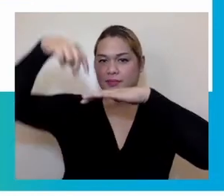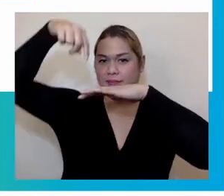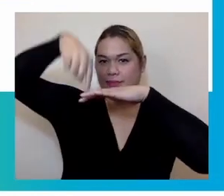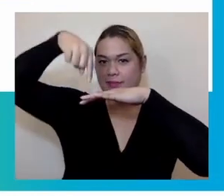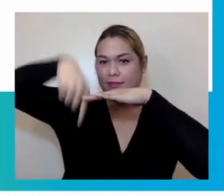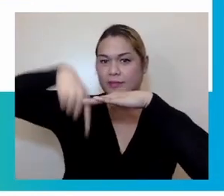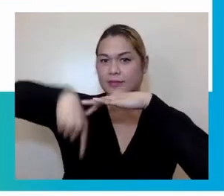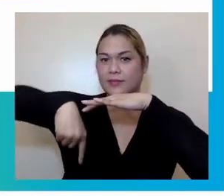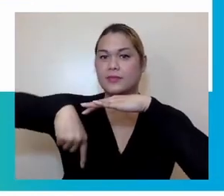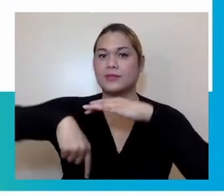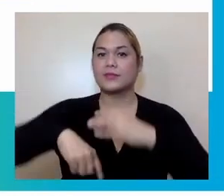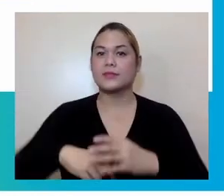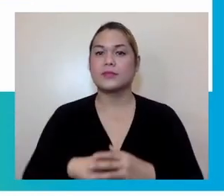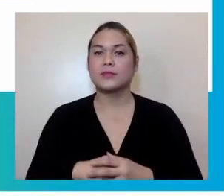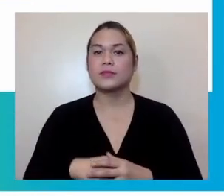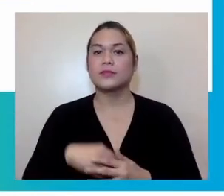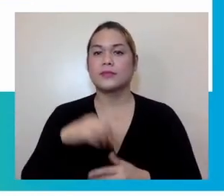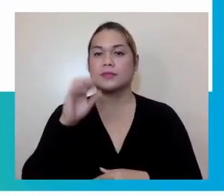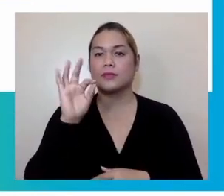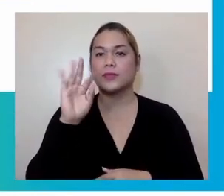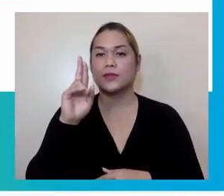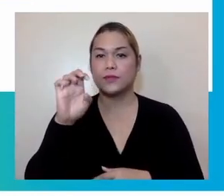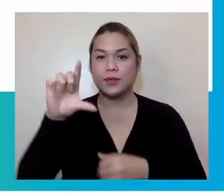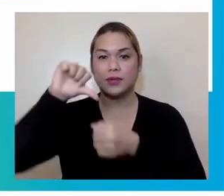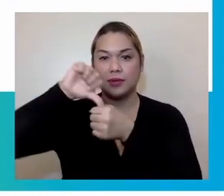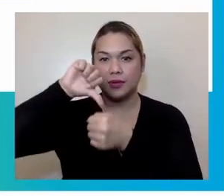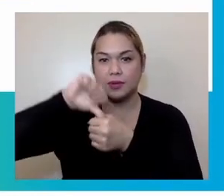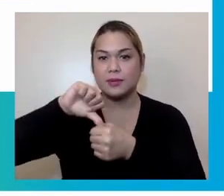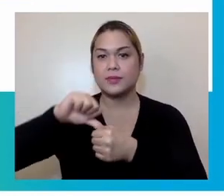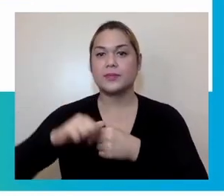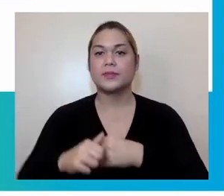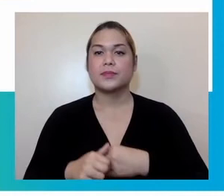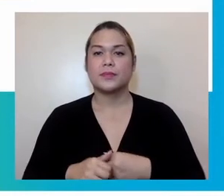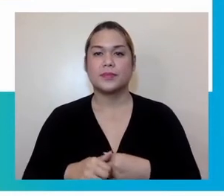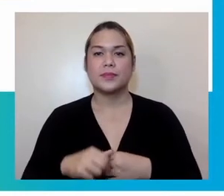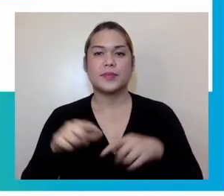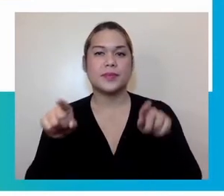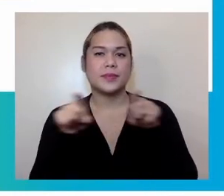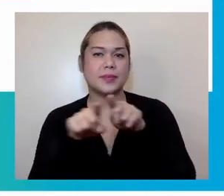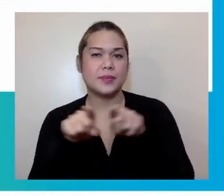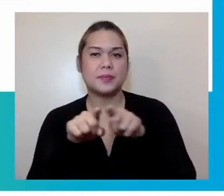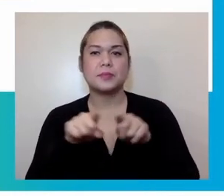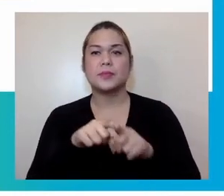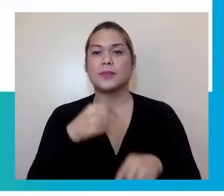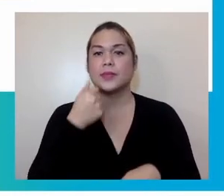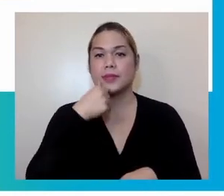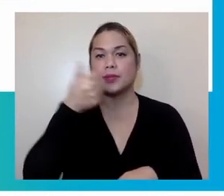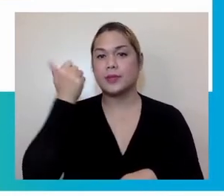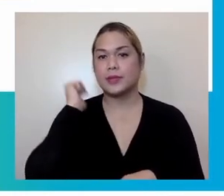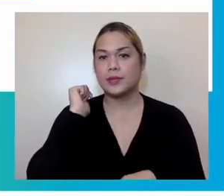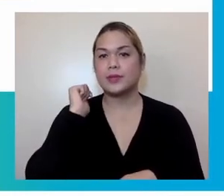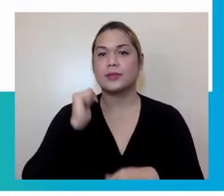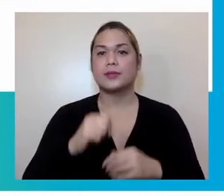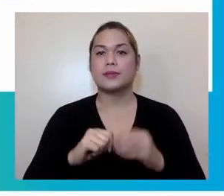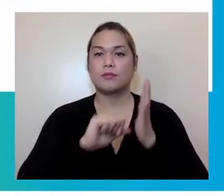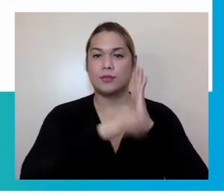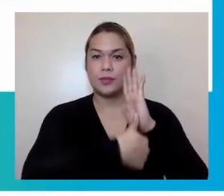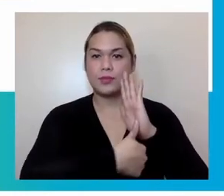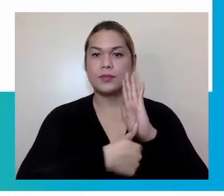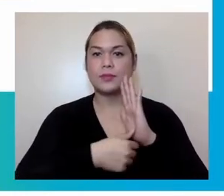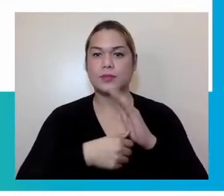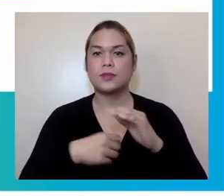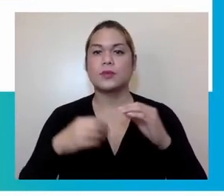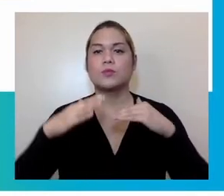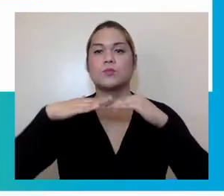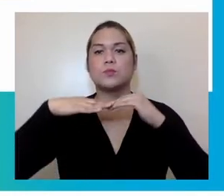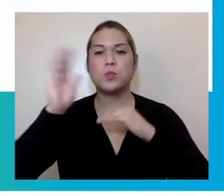Sharma highlighted in the AD event yesterday, the tide is turning for cleaner, cheaper power, and the ADB